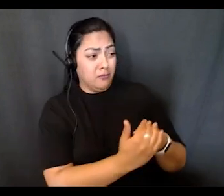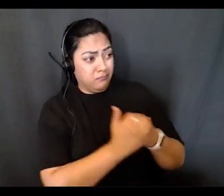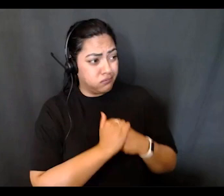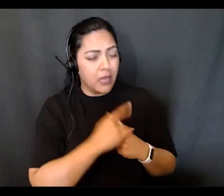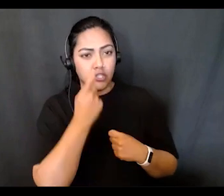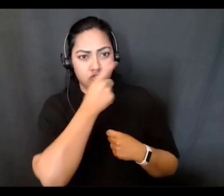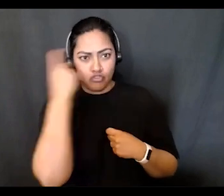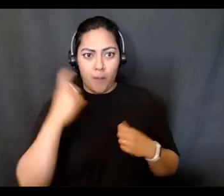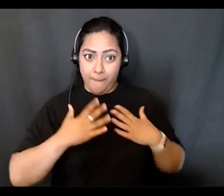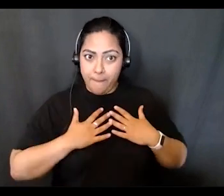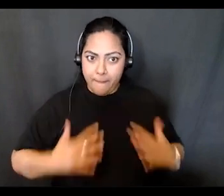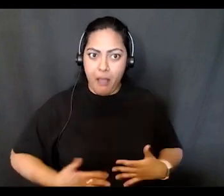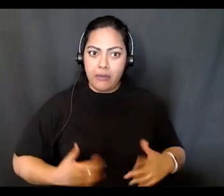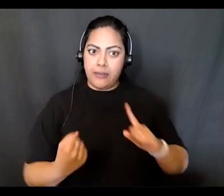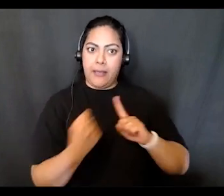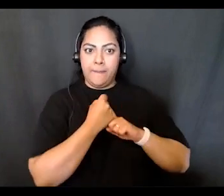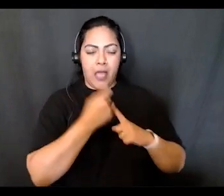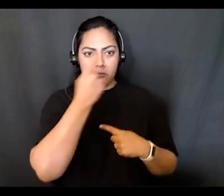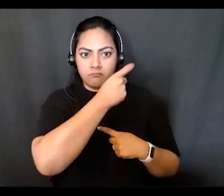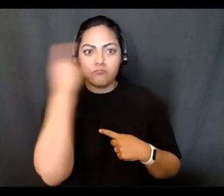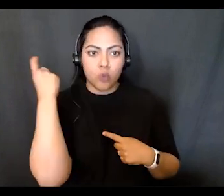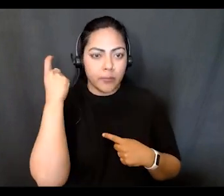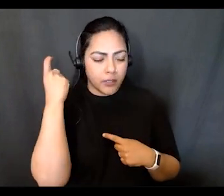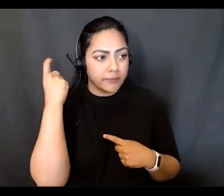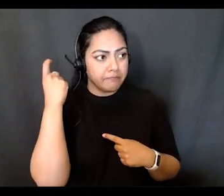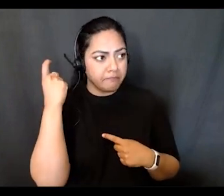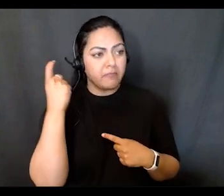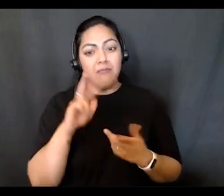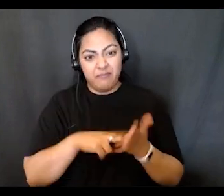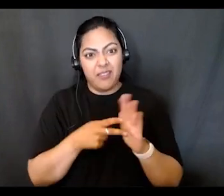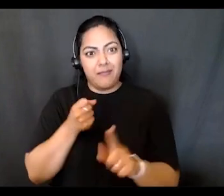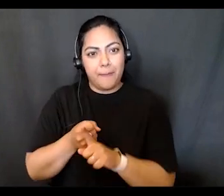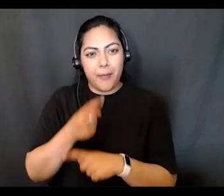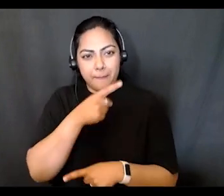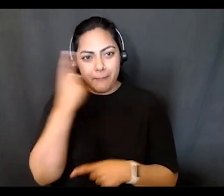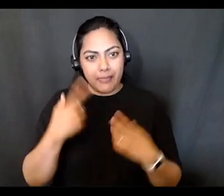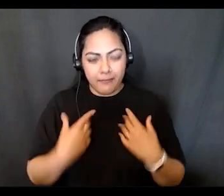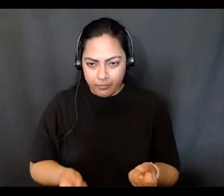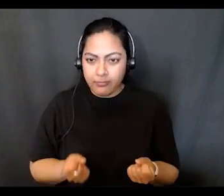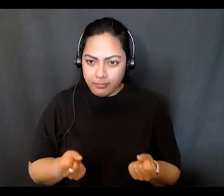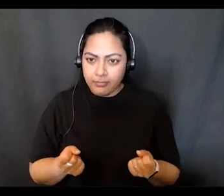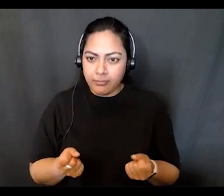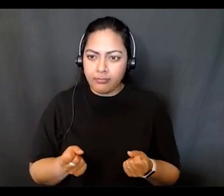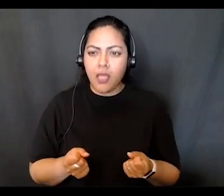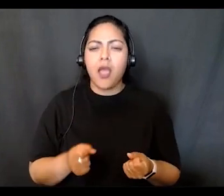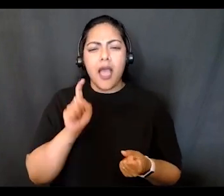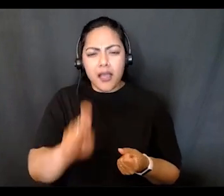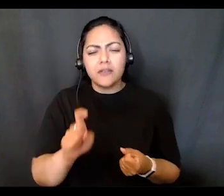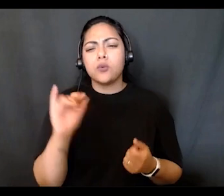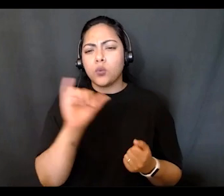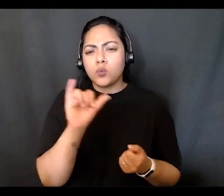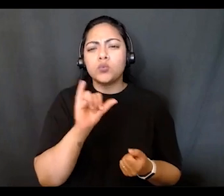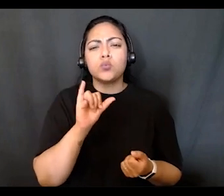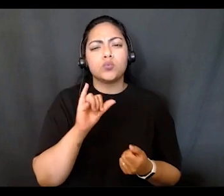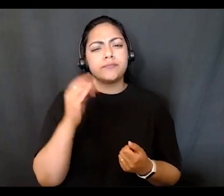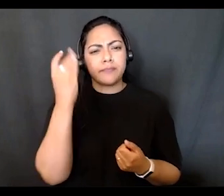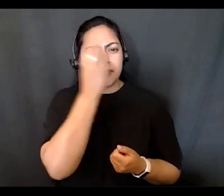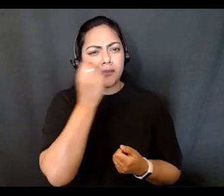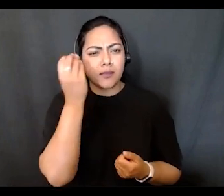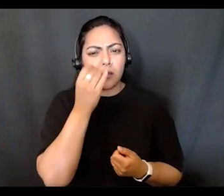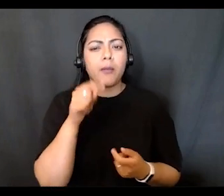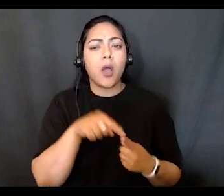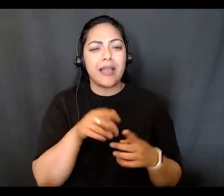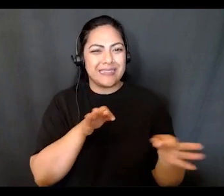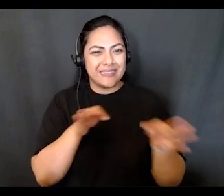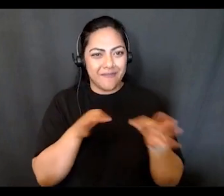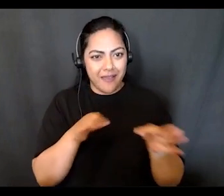experience in the body, right? And impacting Black health. We need to think about how defining that